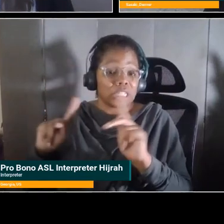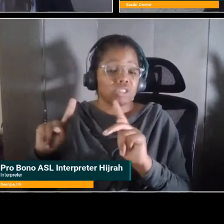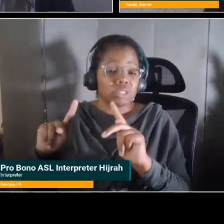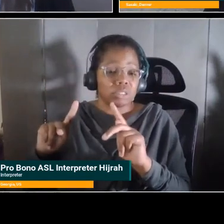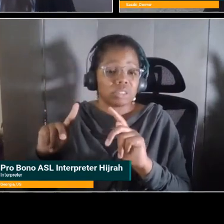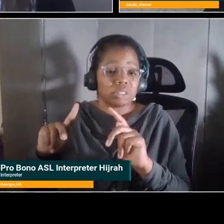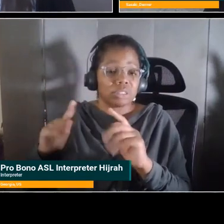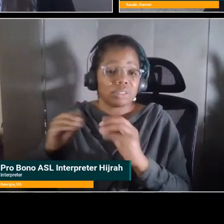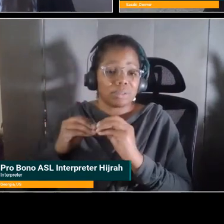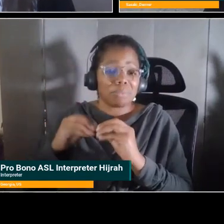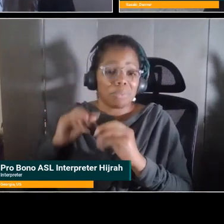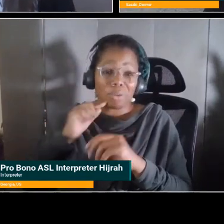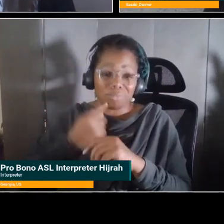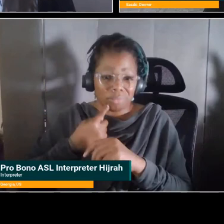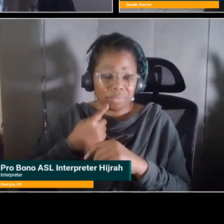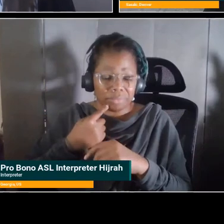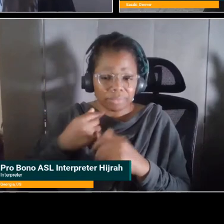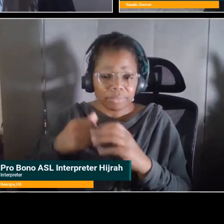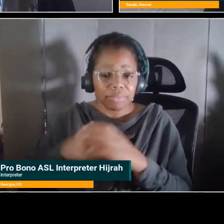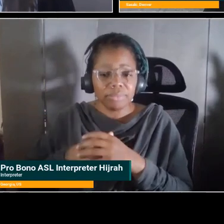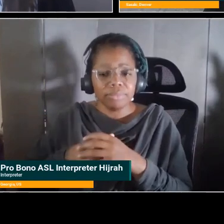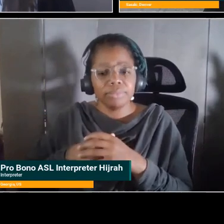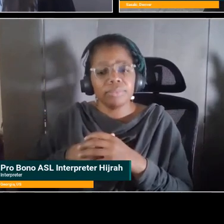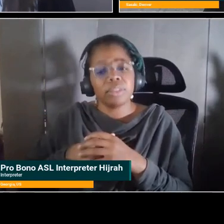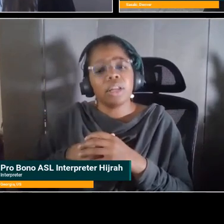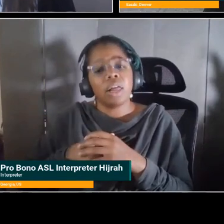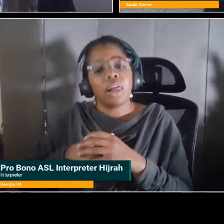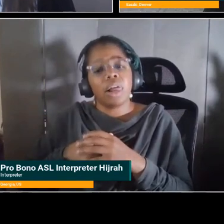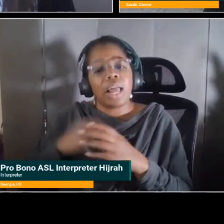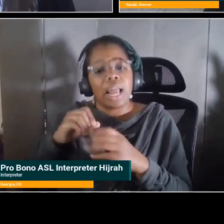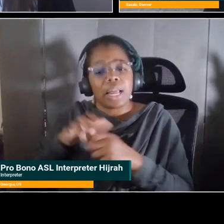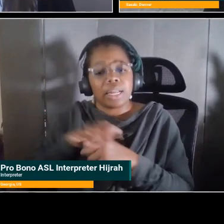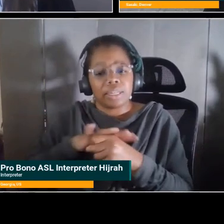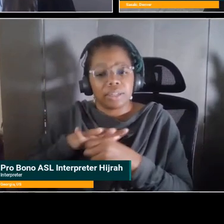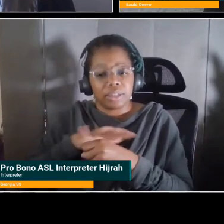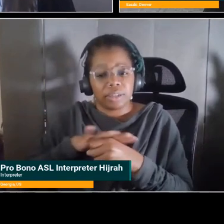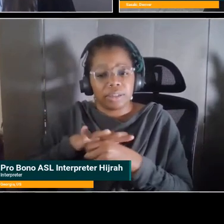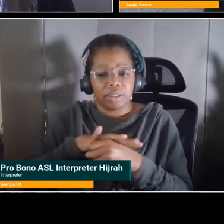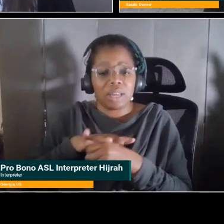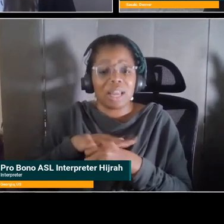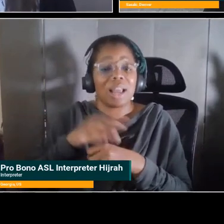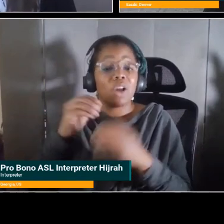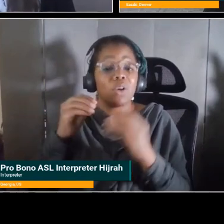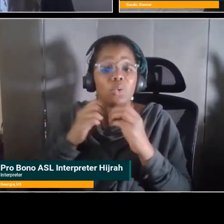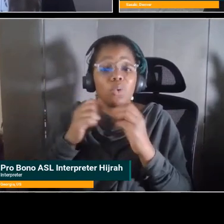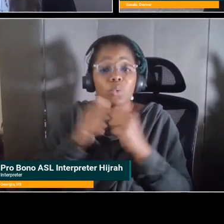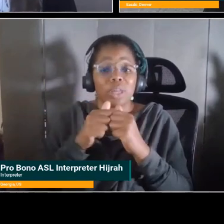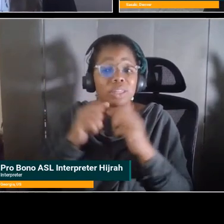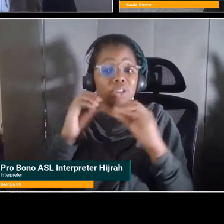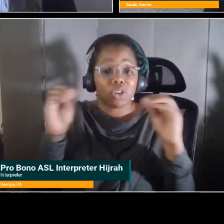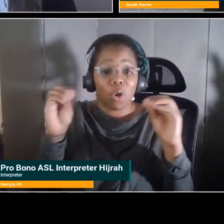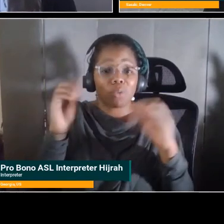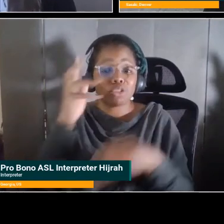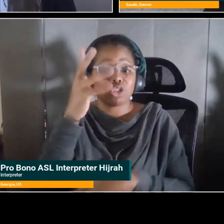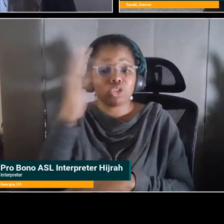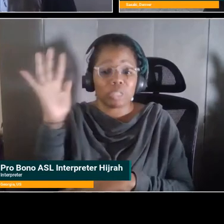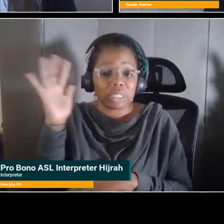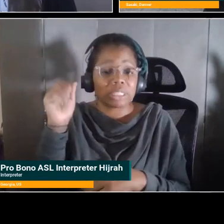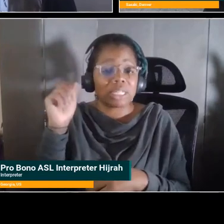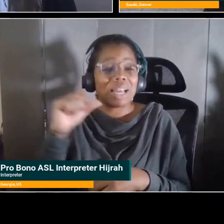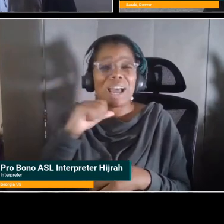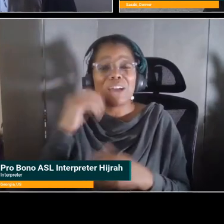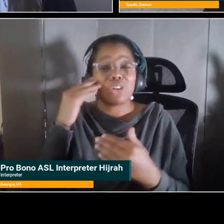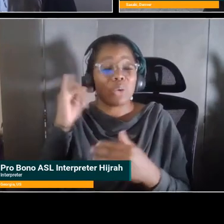more adversely and you know, neighborhoods with no trees and whatnot. I don't know if I have a lot to say